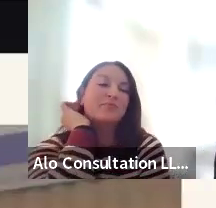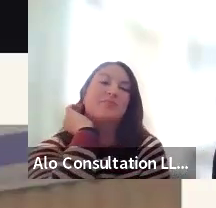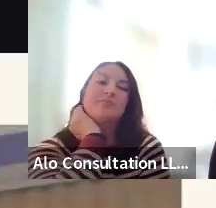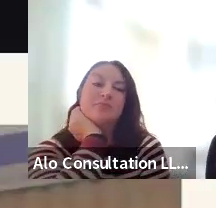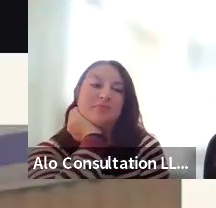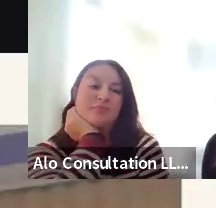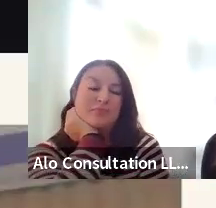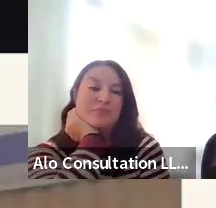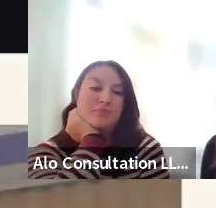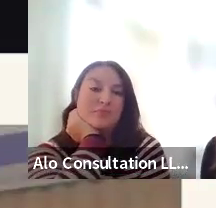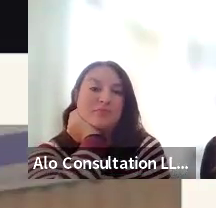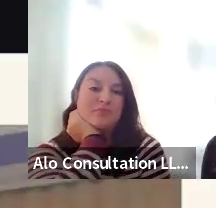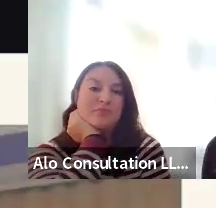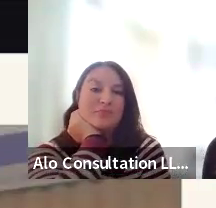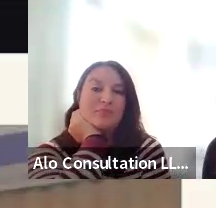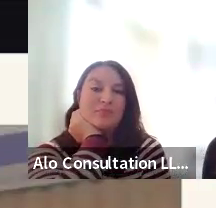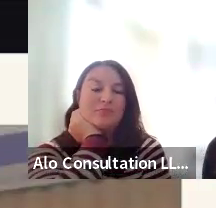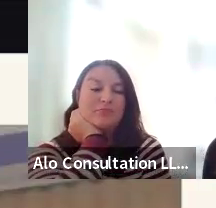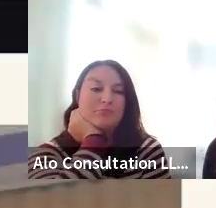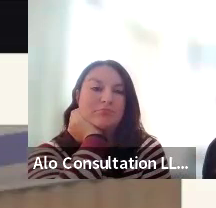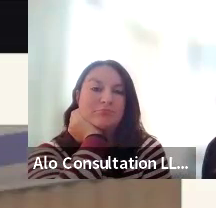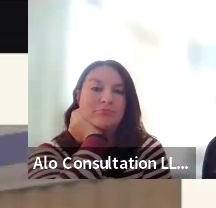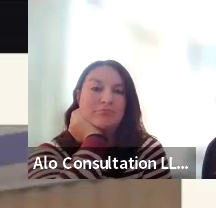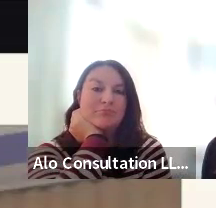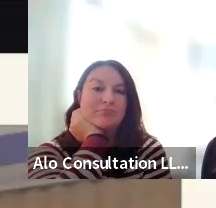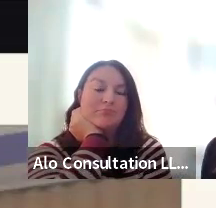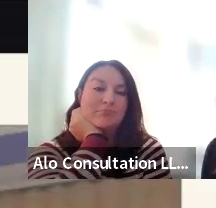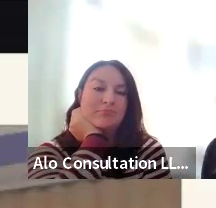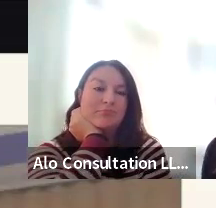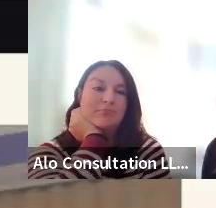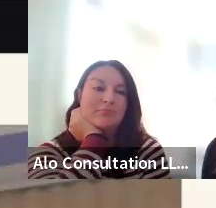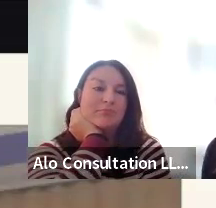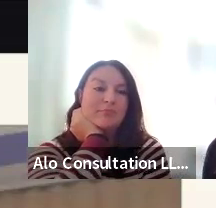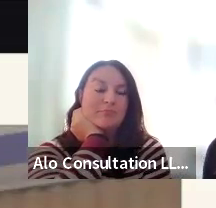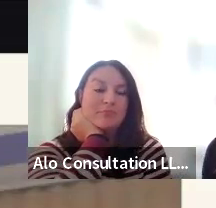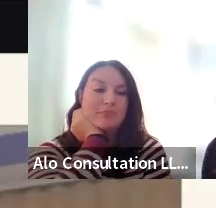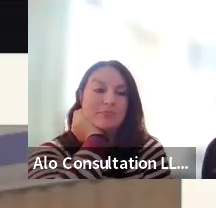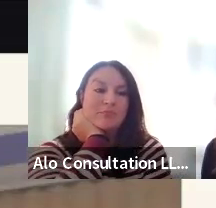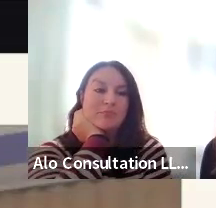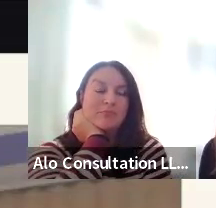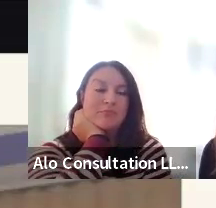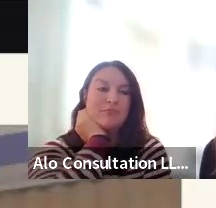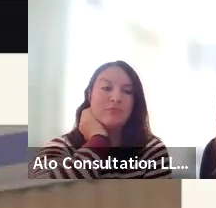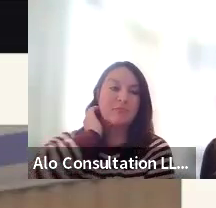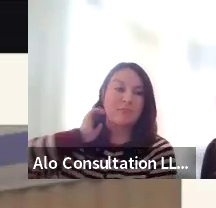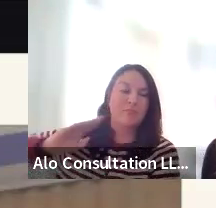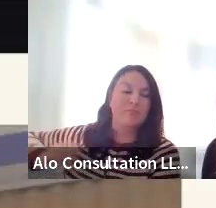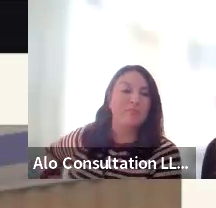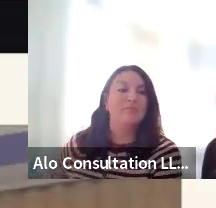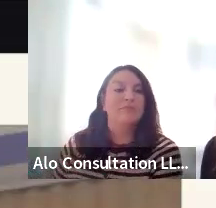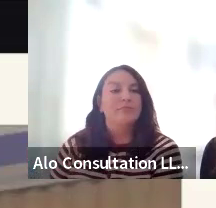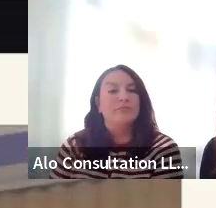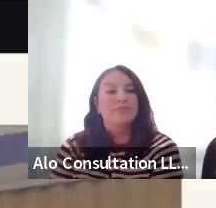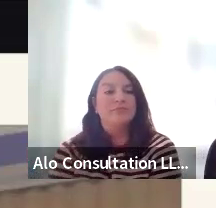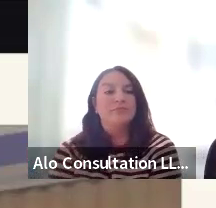So, one of the most exciting things about where we're at right now in the home and community-based services journey in California,